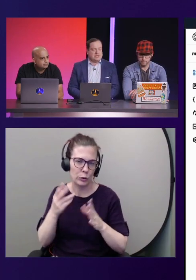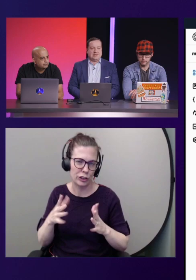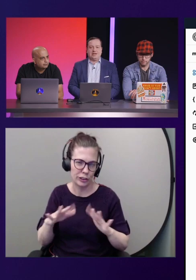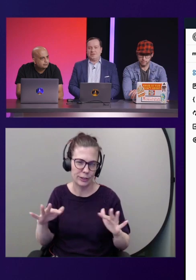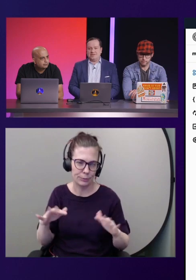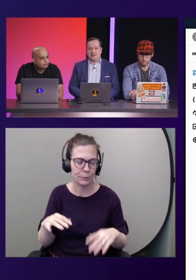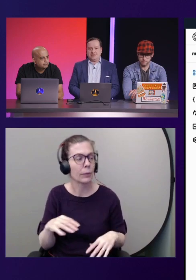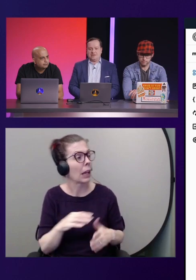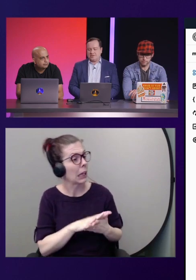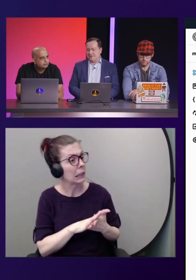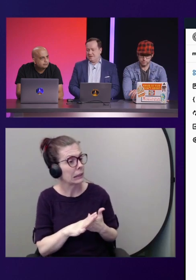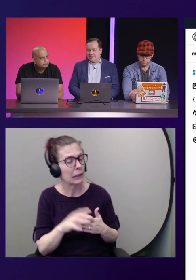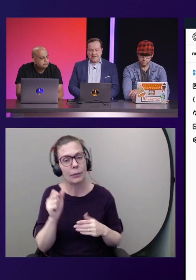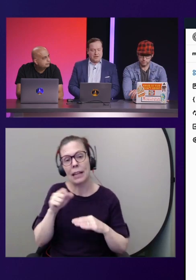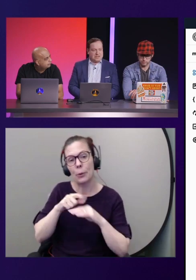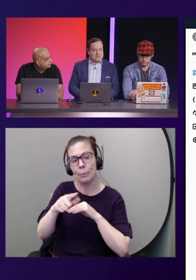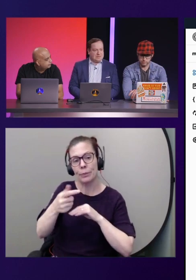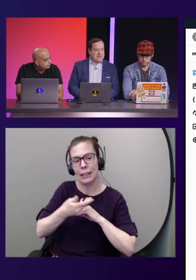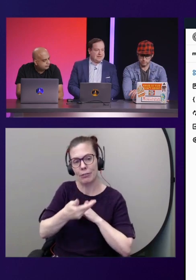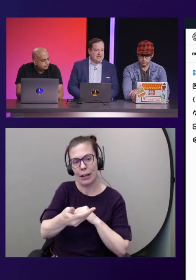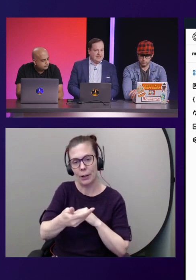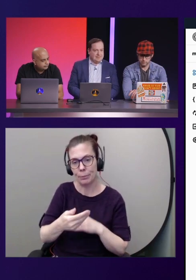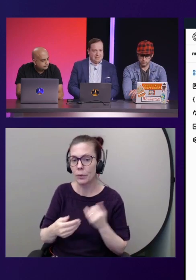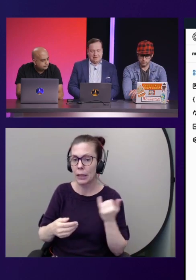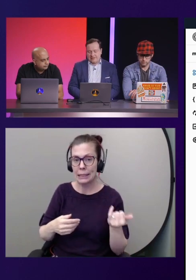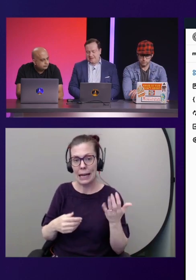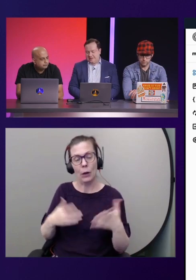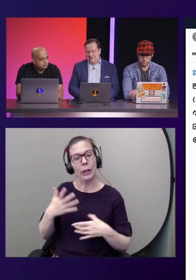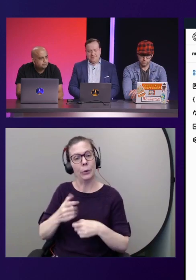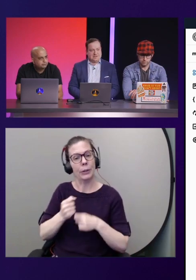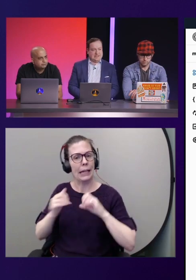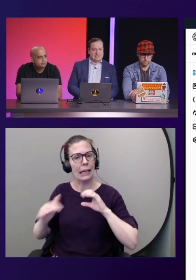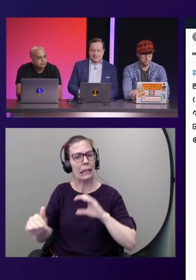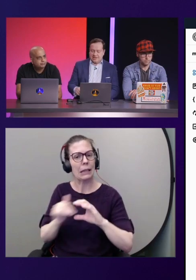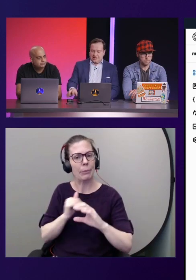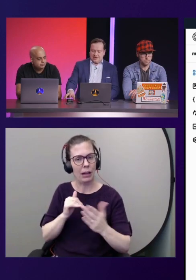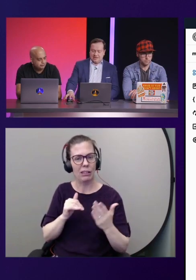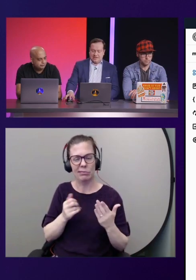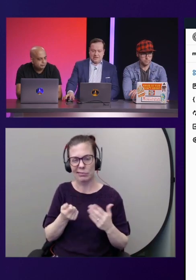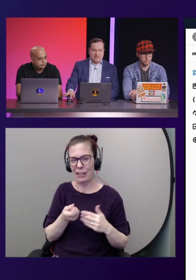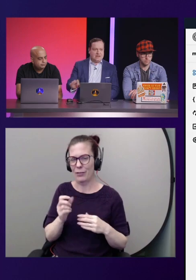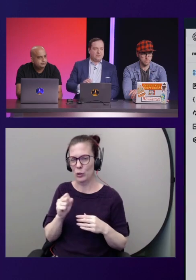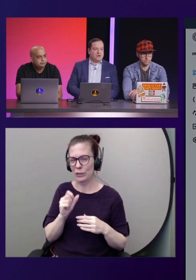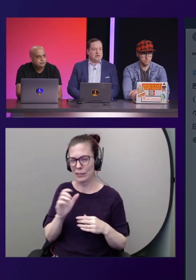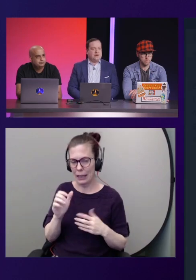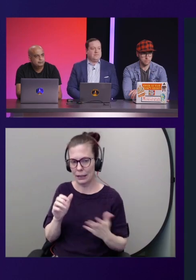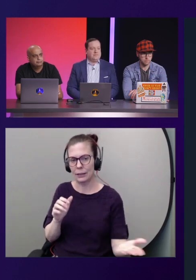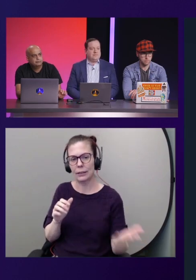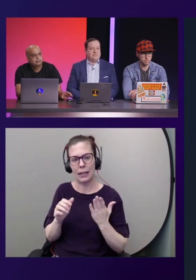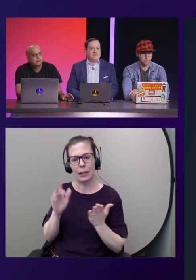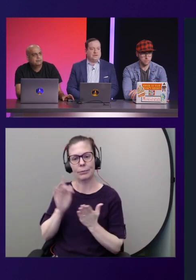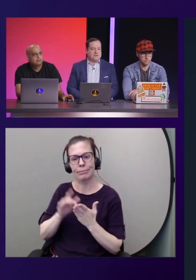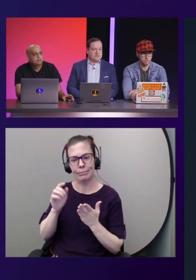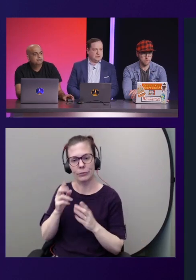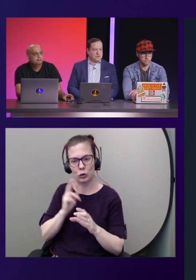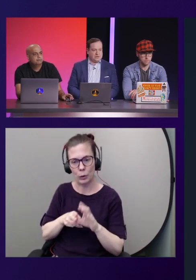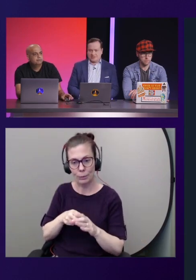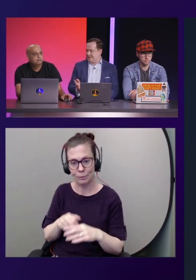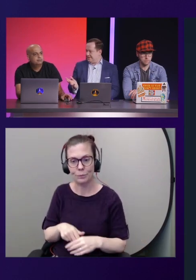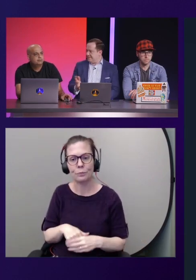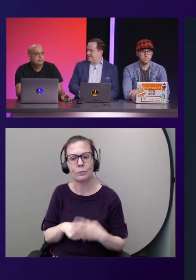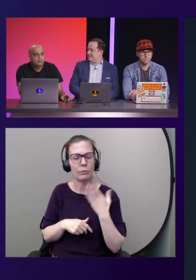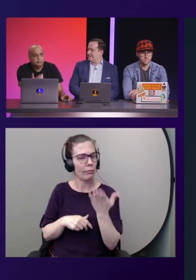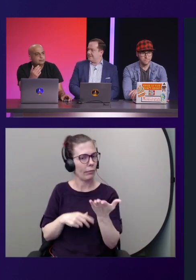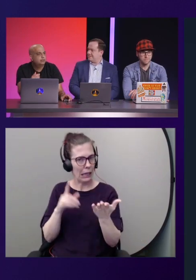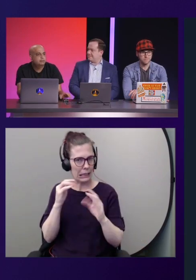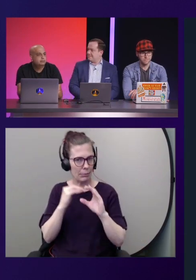so it sent him the invite. So now he's going to be getting an email in a few seconds, and he can get onboarded here. So this is what it looks